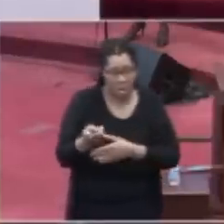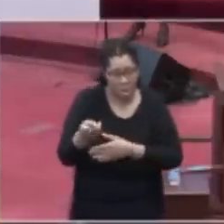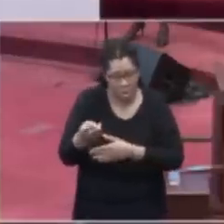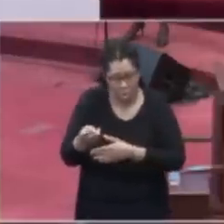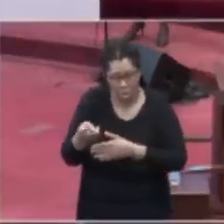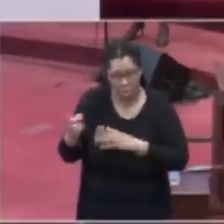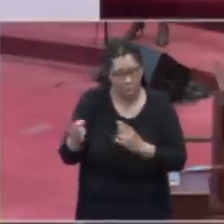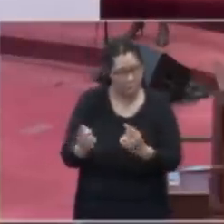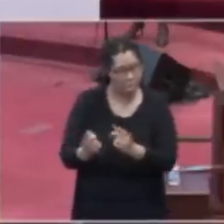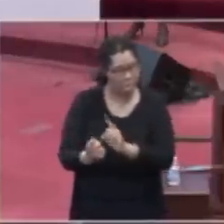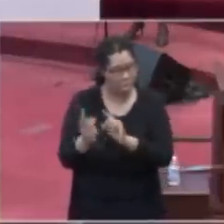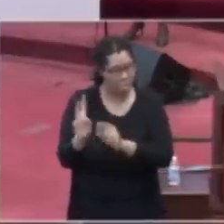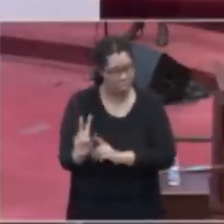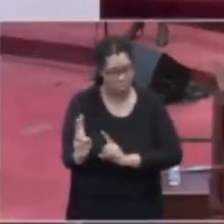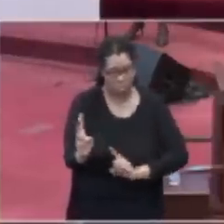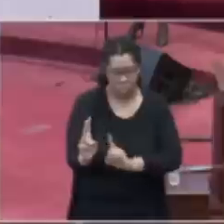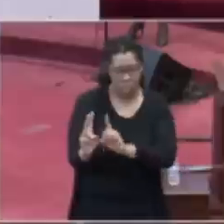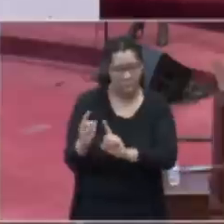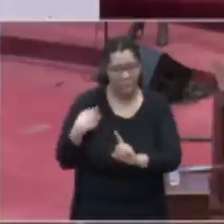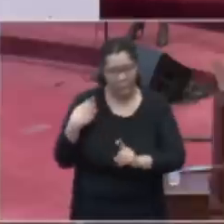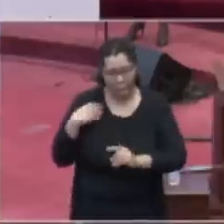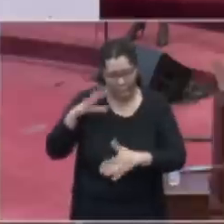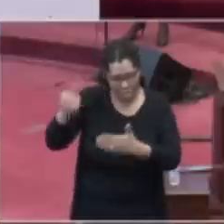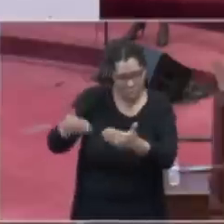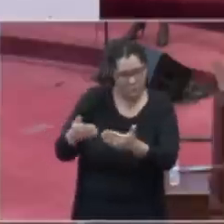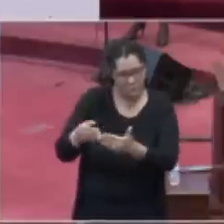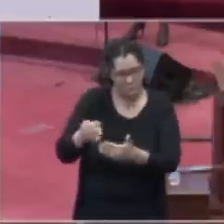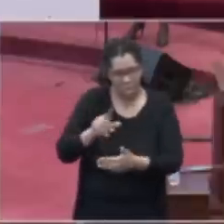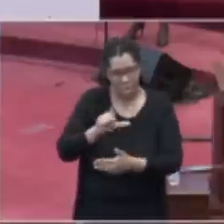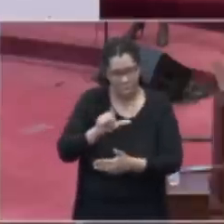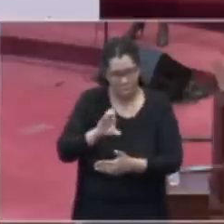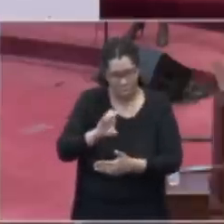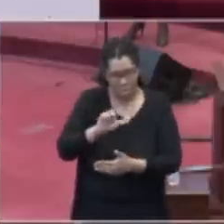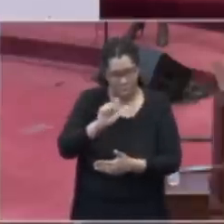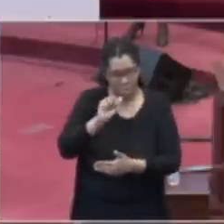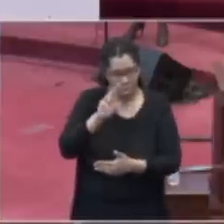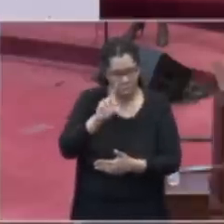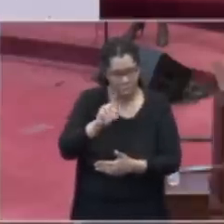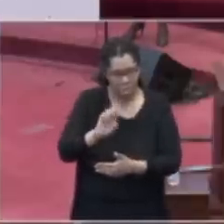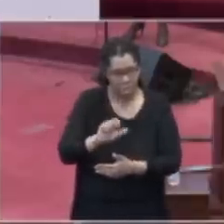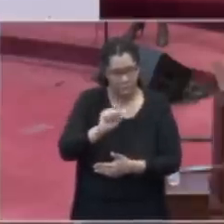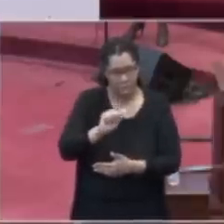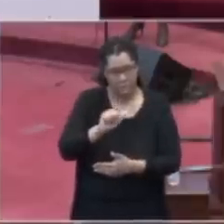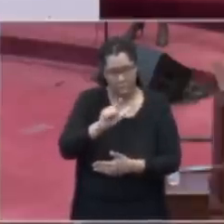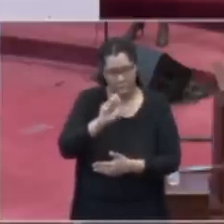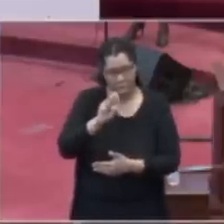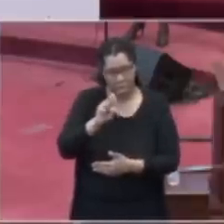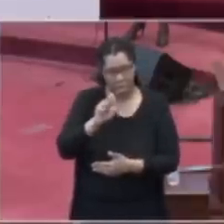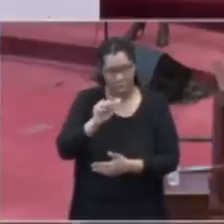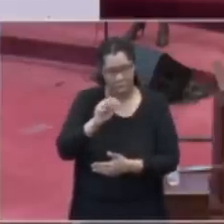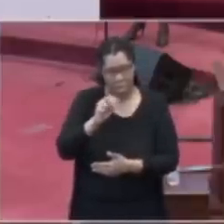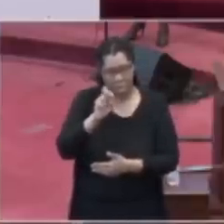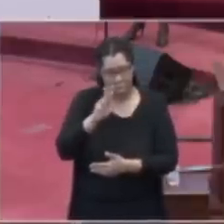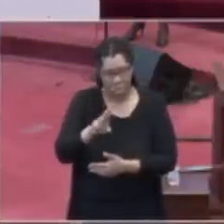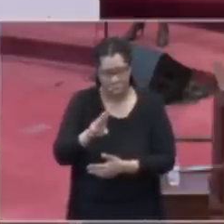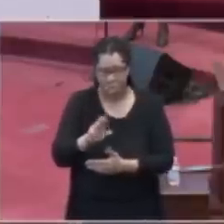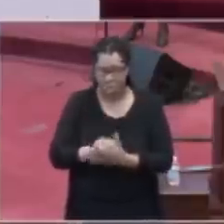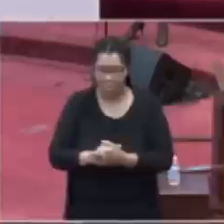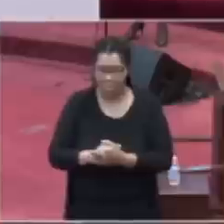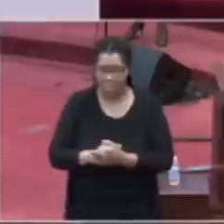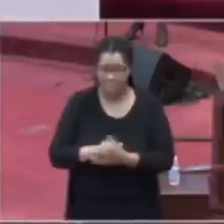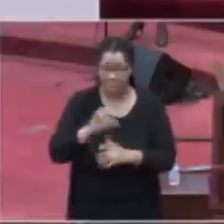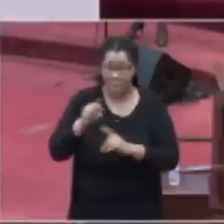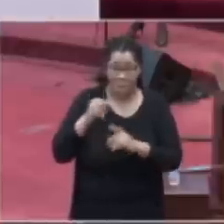were standing there, and it was that moment I was introduced to Claude Alexander. I'd been offered churches when I pastored in